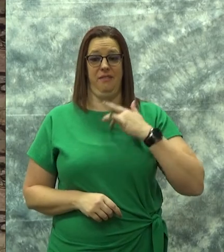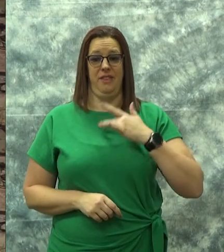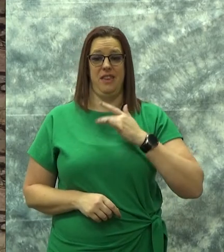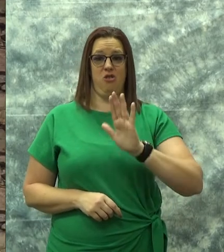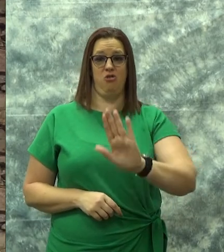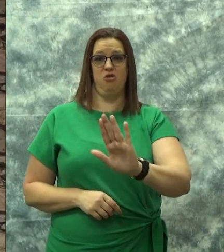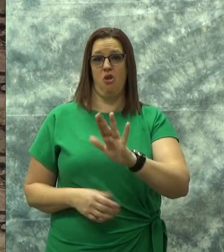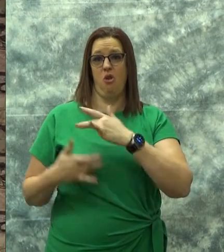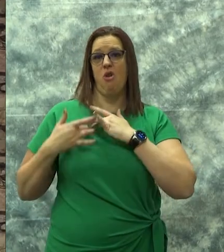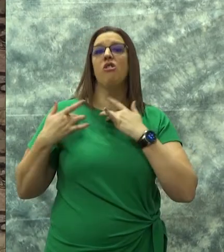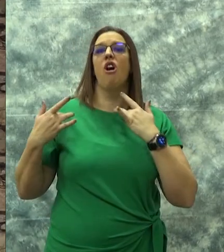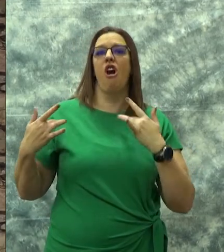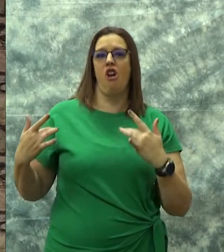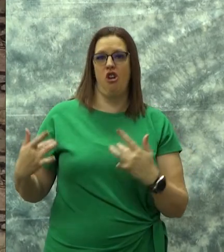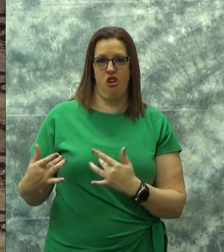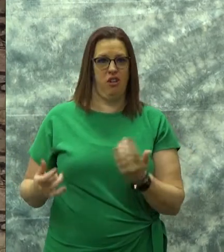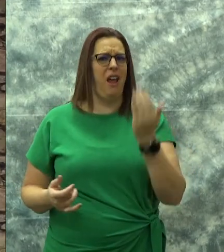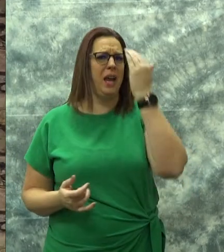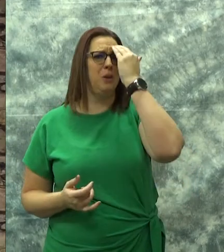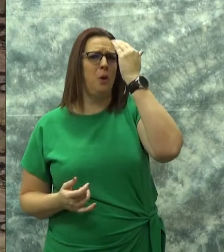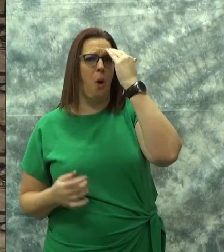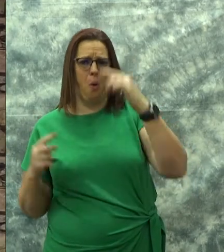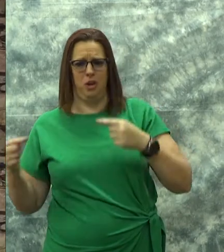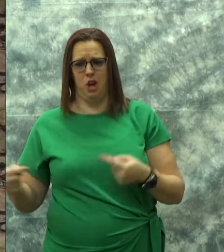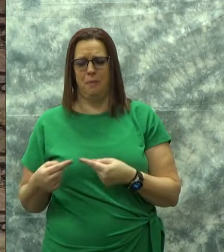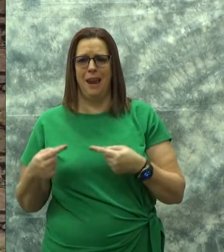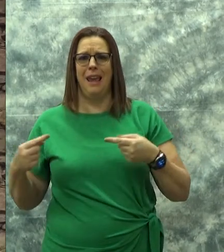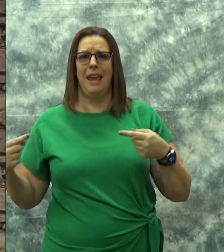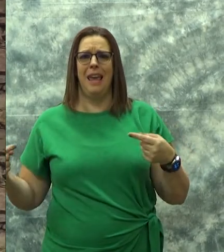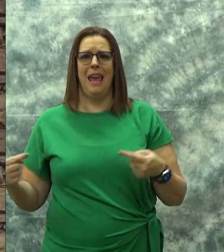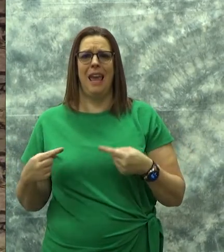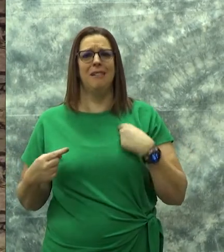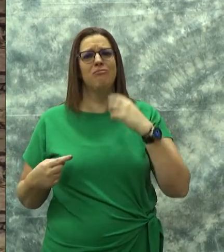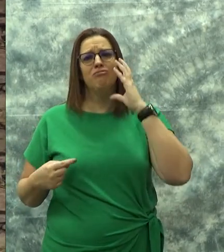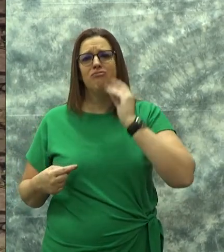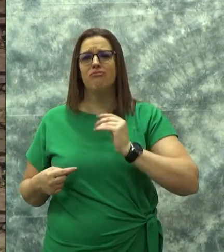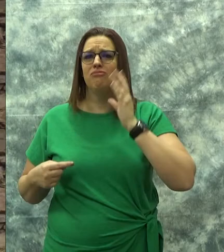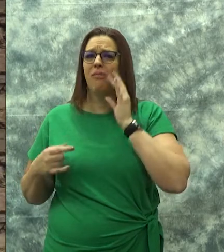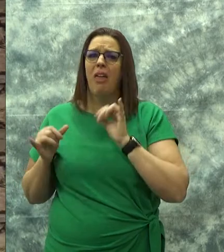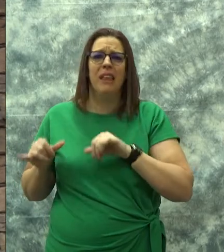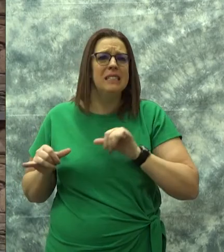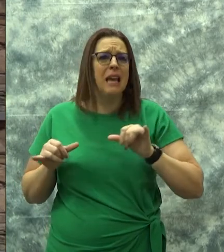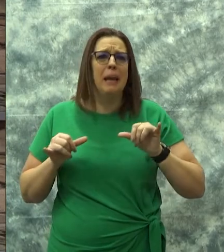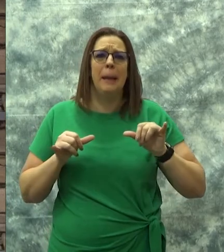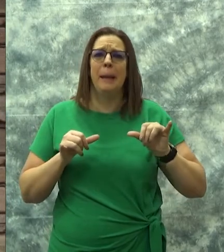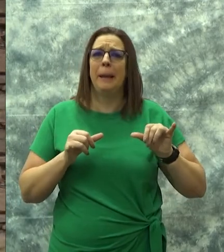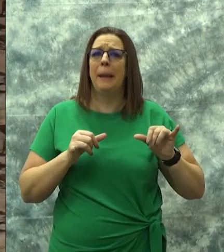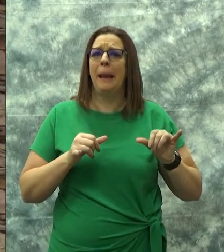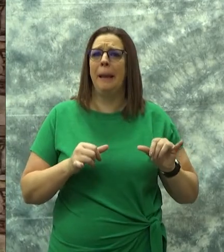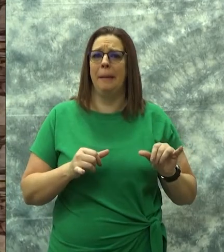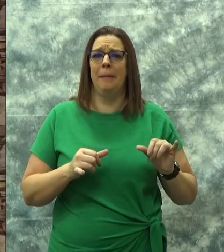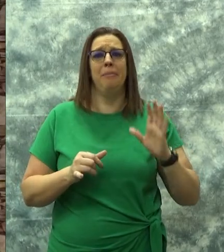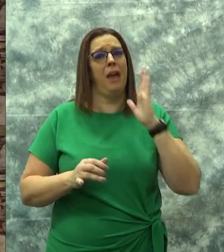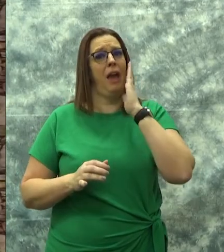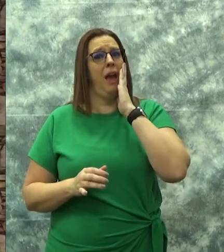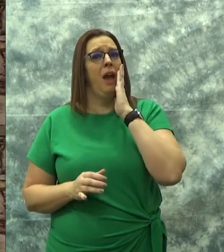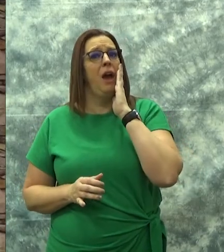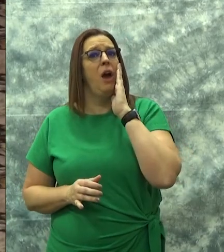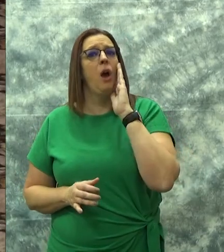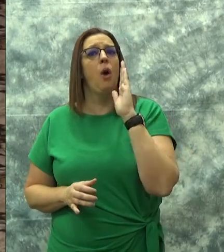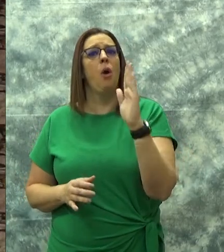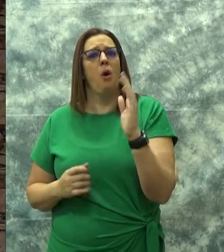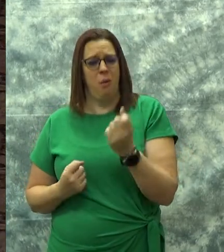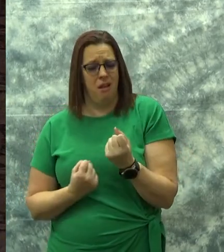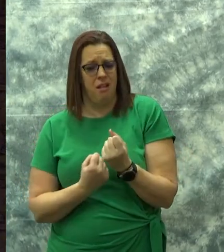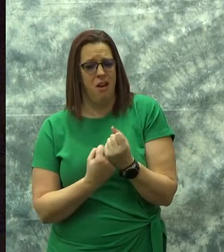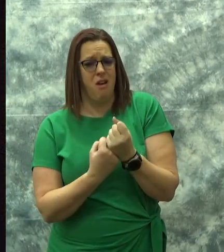I feel your heart, I know your pain. I have been there too. I